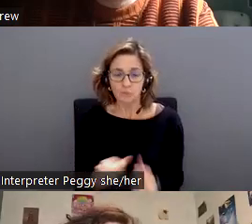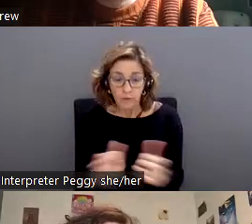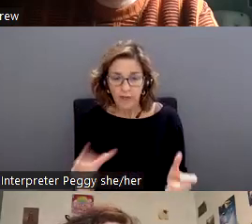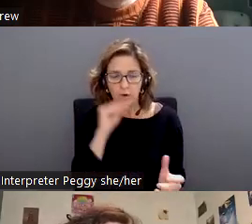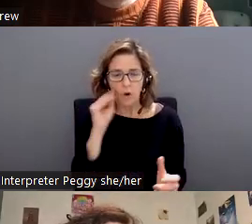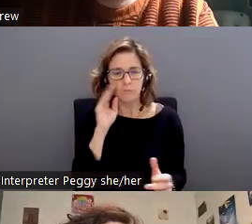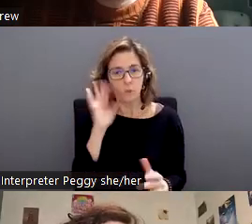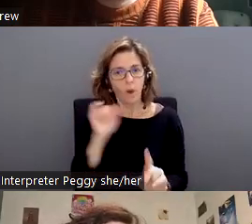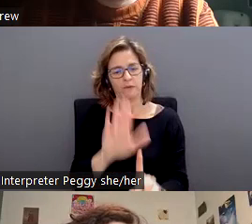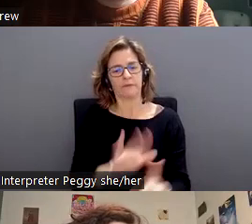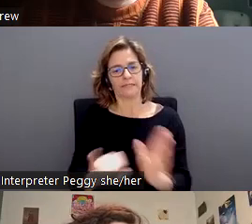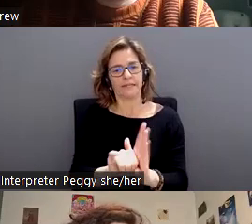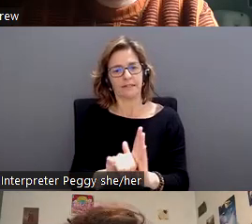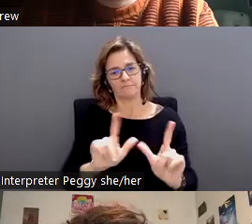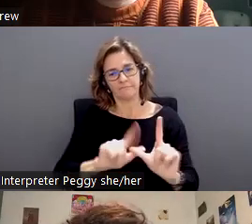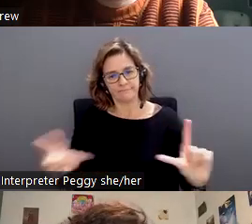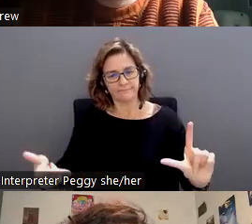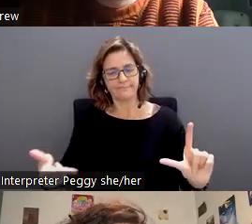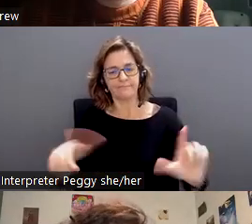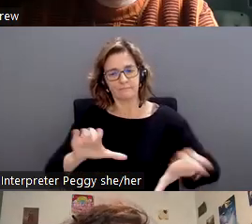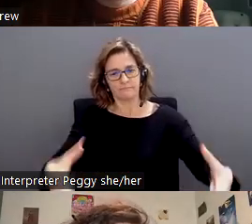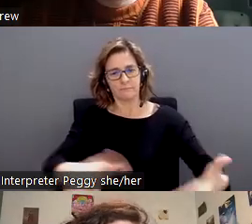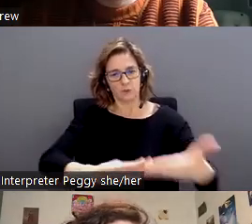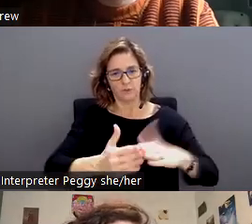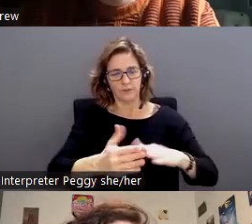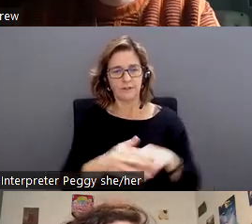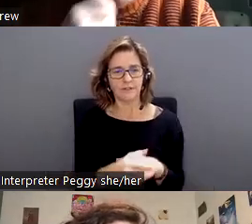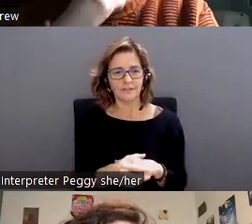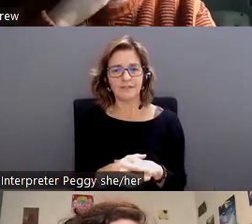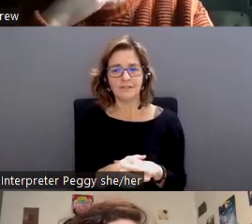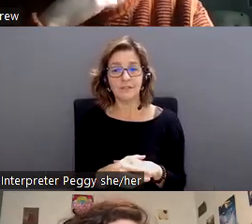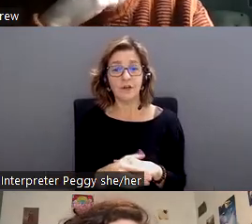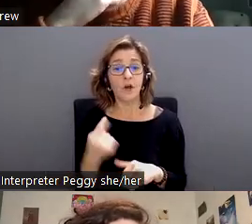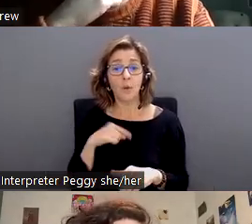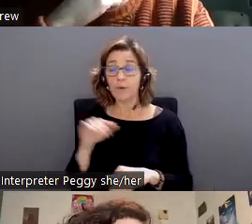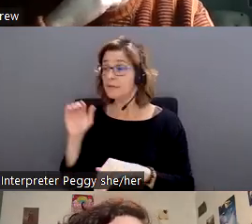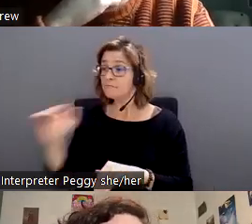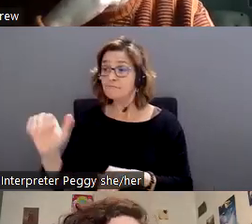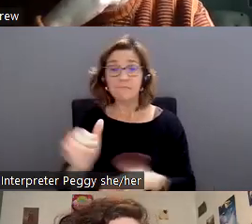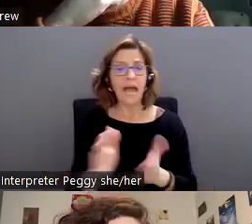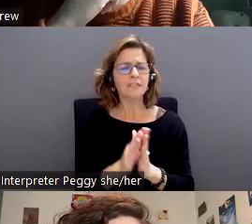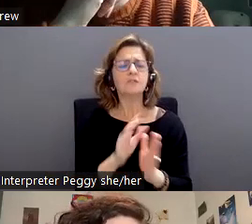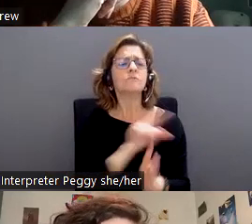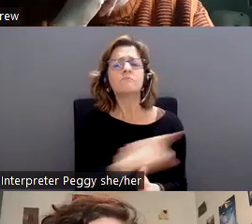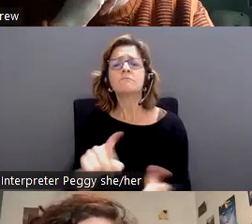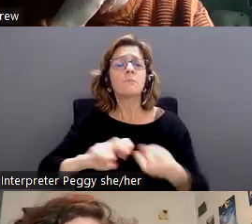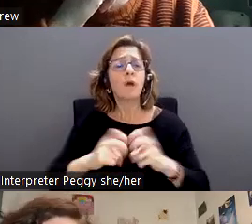see, sort of, by asking folks what the problems are, it's all well and good, but if we don't do anything about